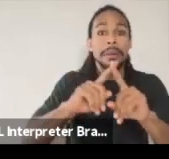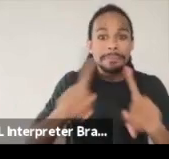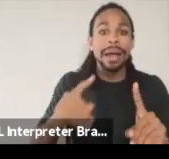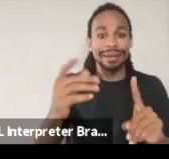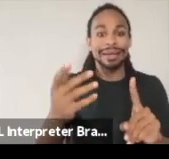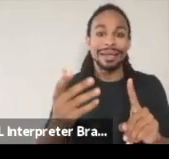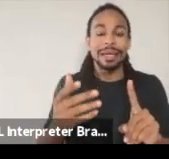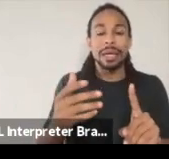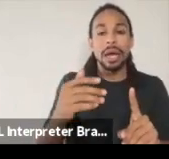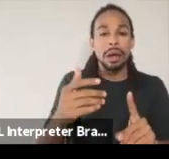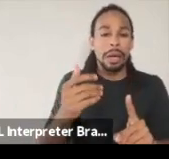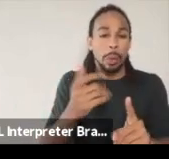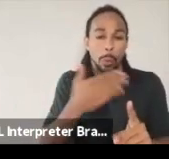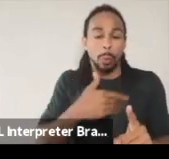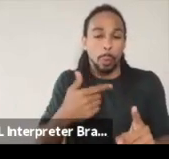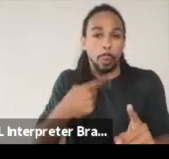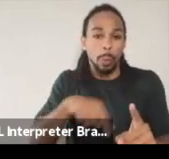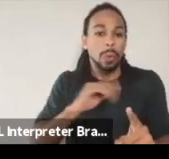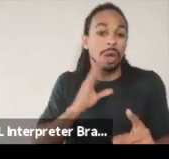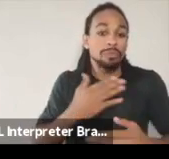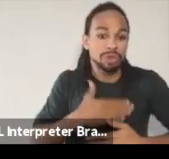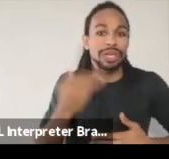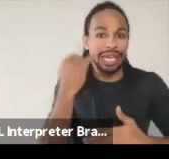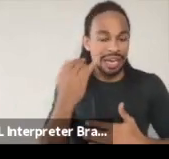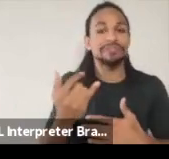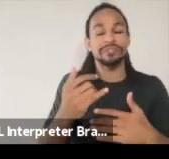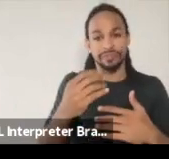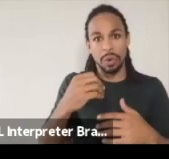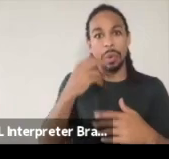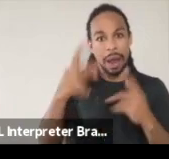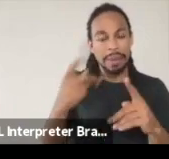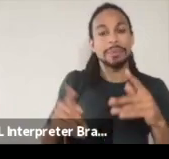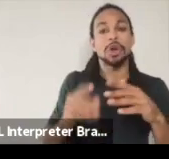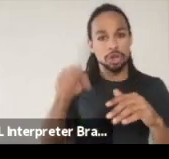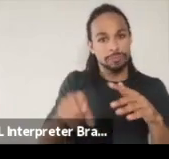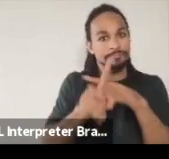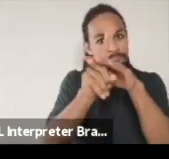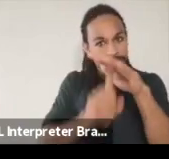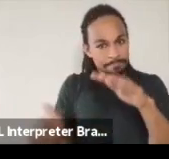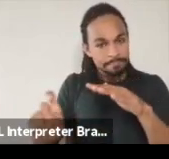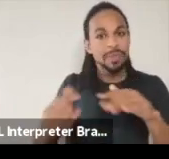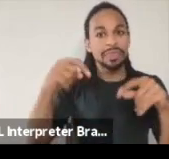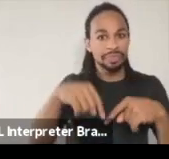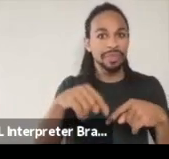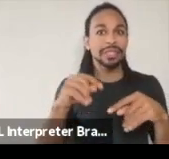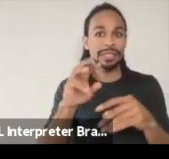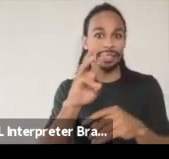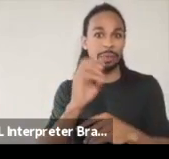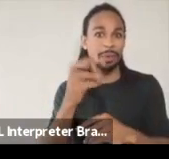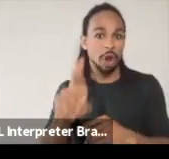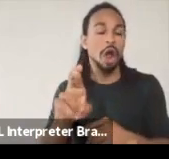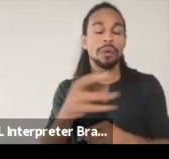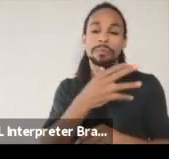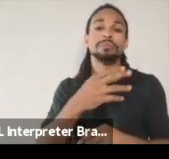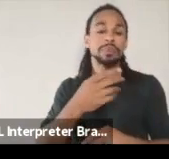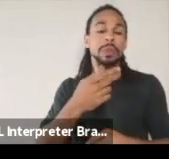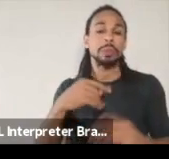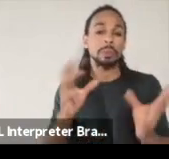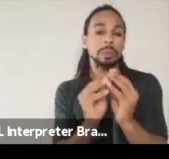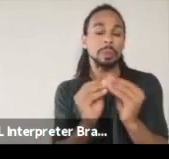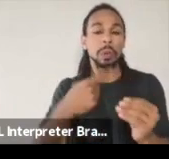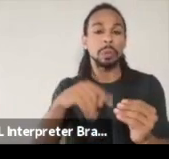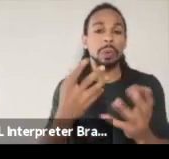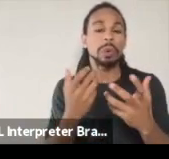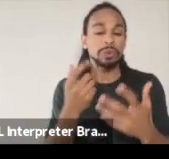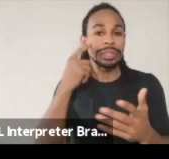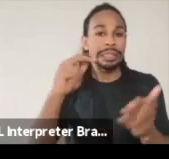We did have an overage of registrants, and we want to also just preserve our intention for the space, for this to be a space for survivors